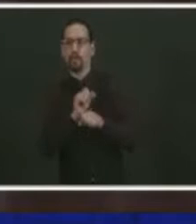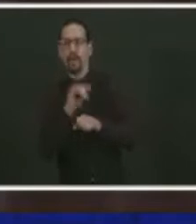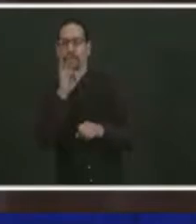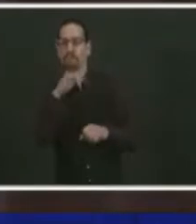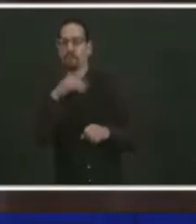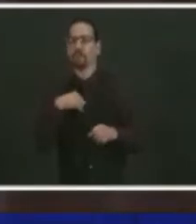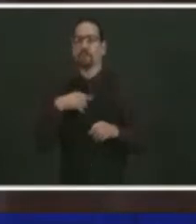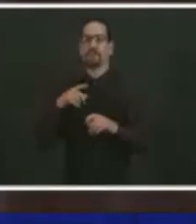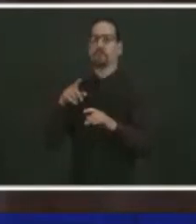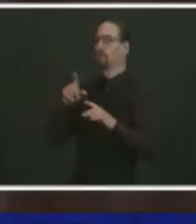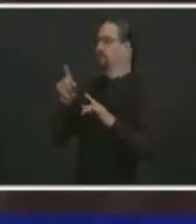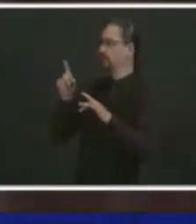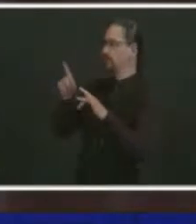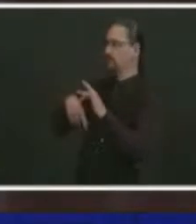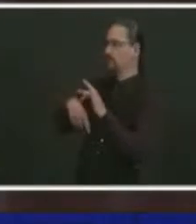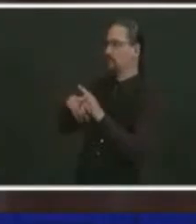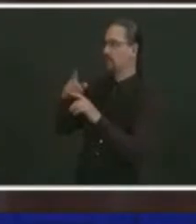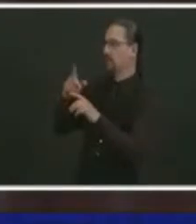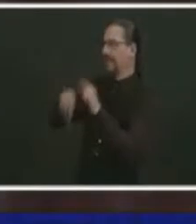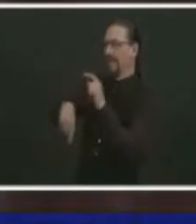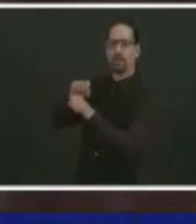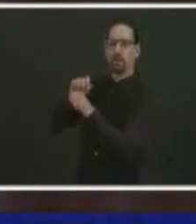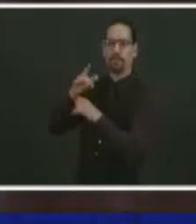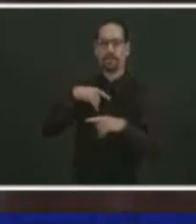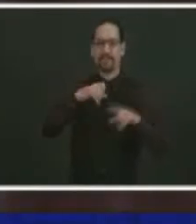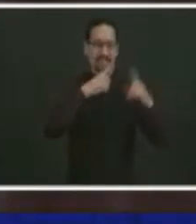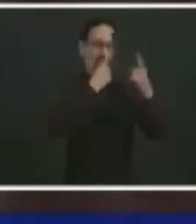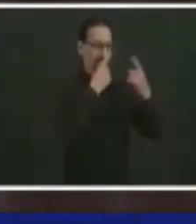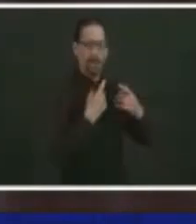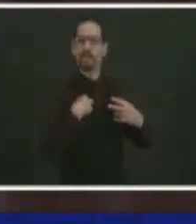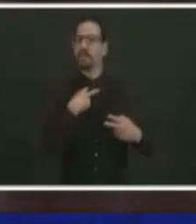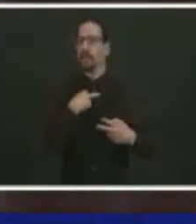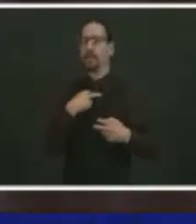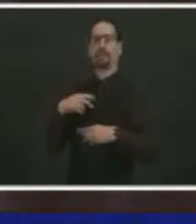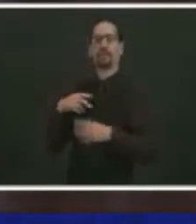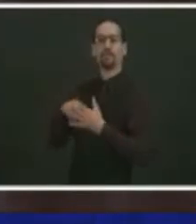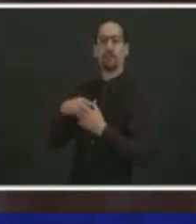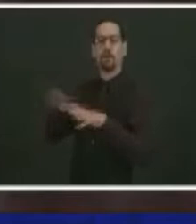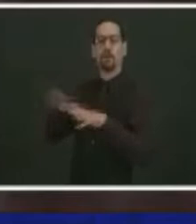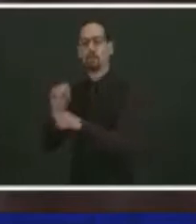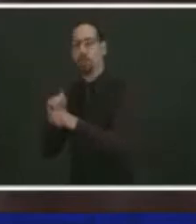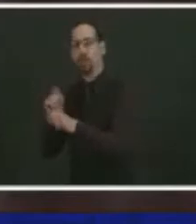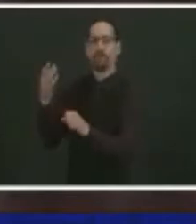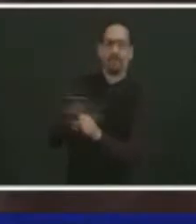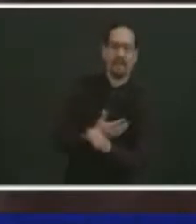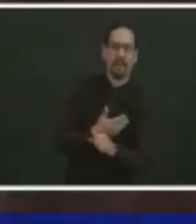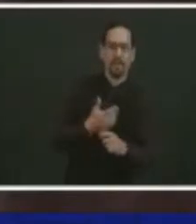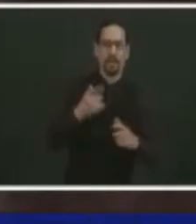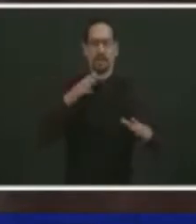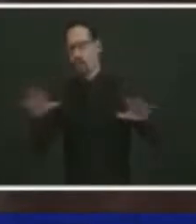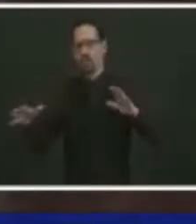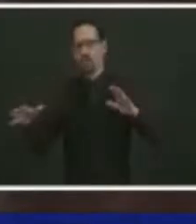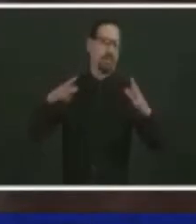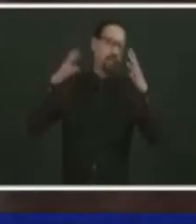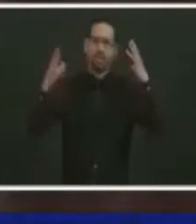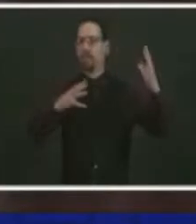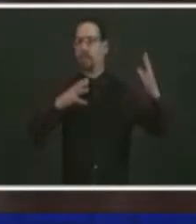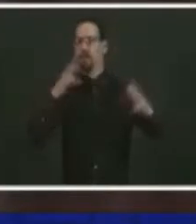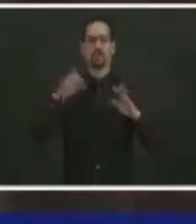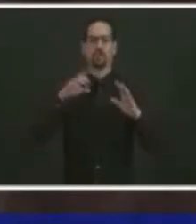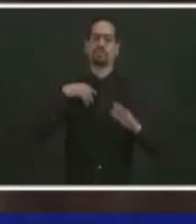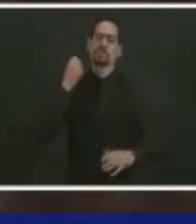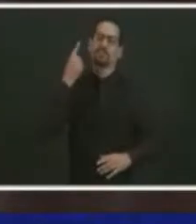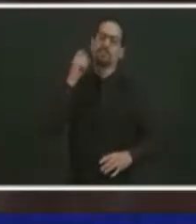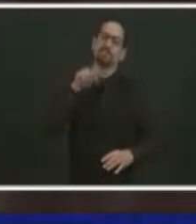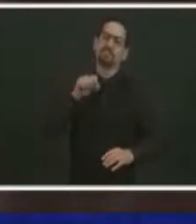have to take a day out of work. So that's related to poverty. And then you have exactly what you said, it's the density. The density is